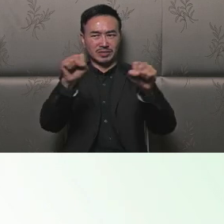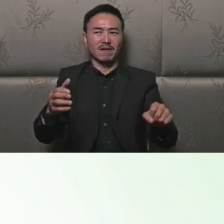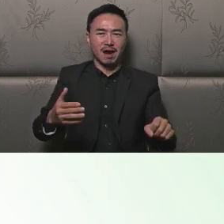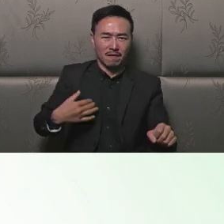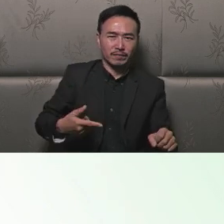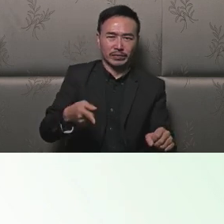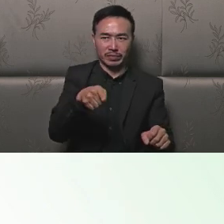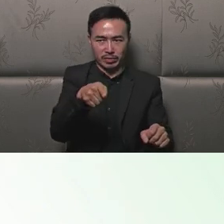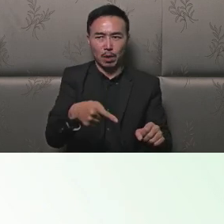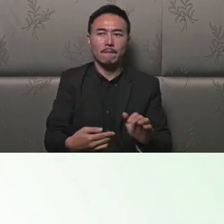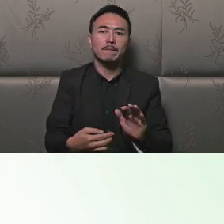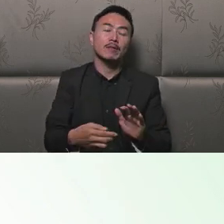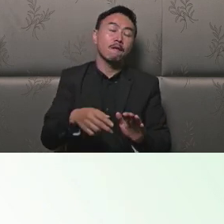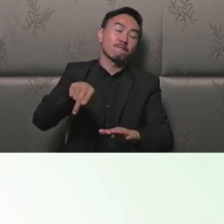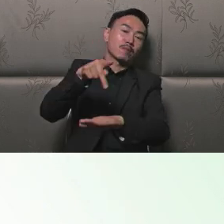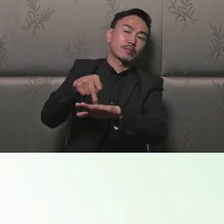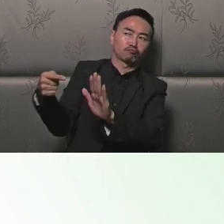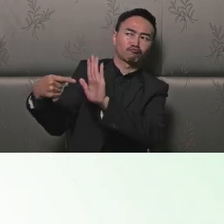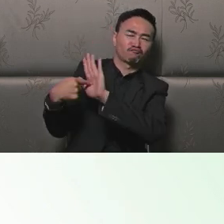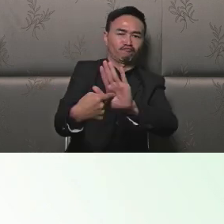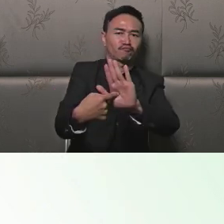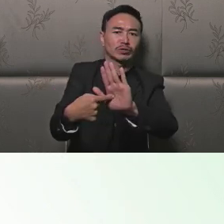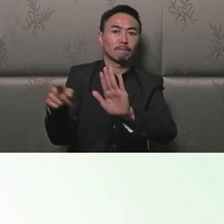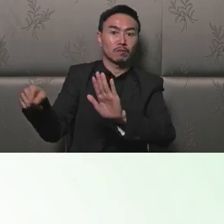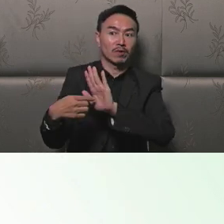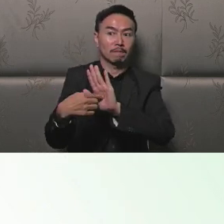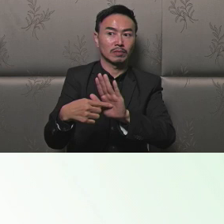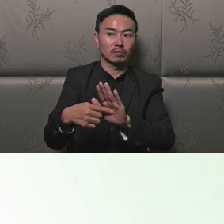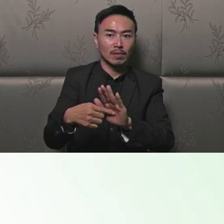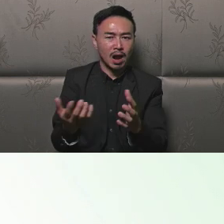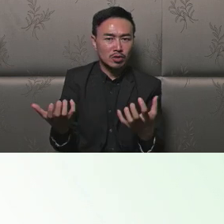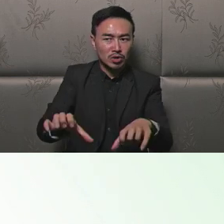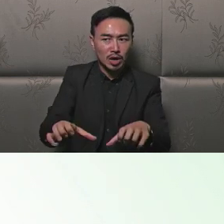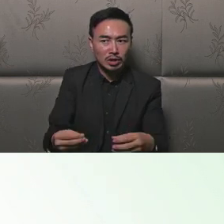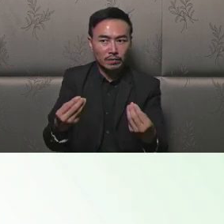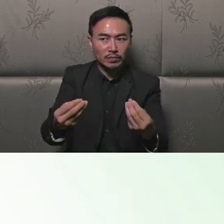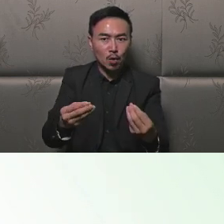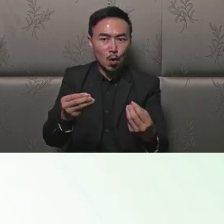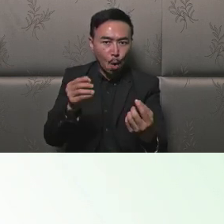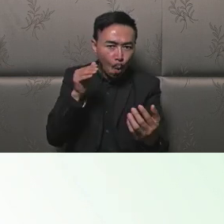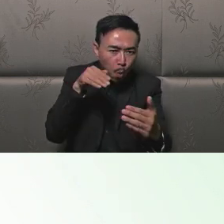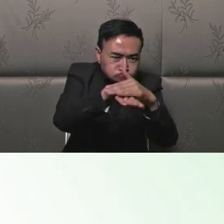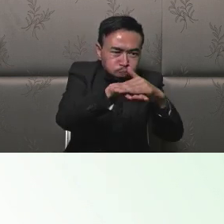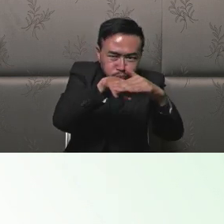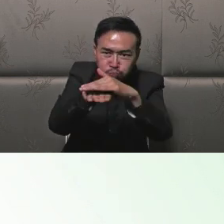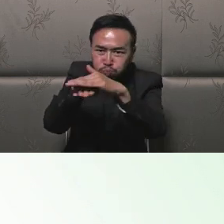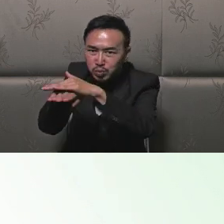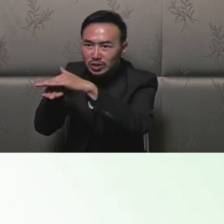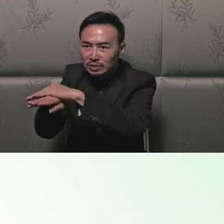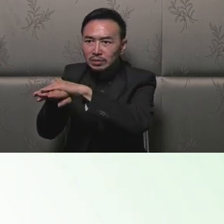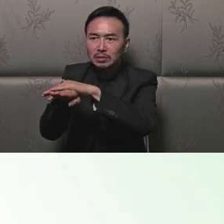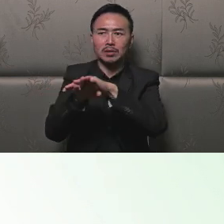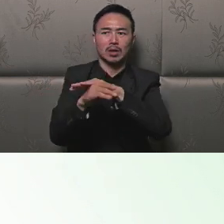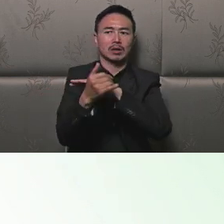offer opportunities for refugees to come and study in their country. There are other countries that do the same thing. We call this a